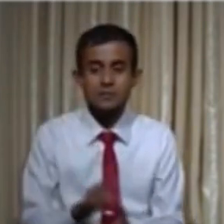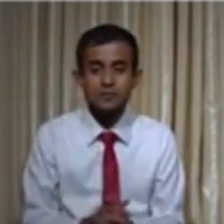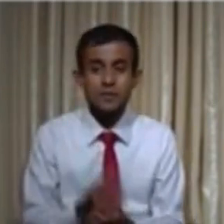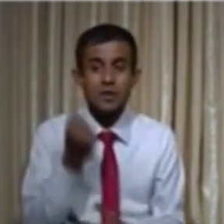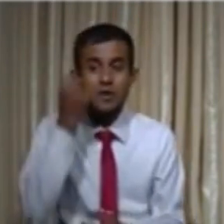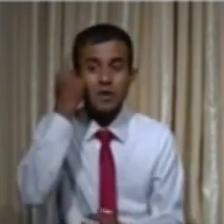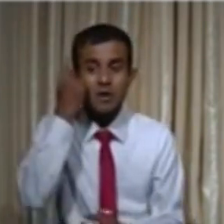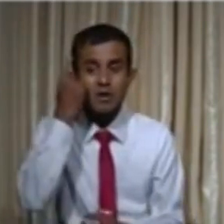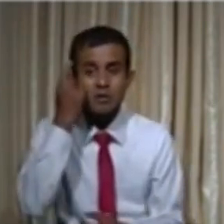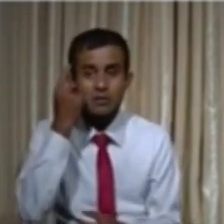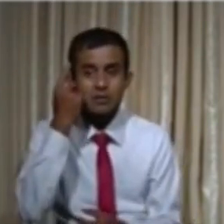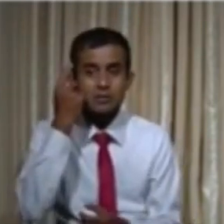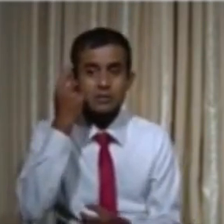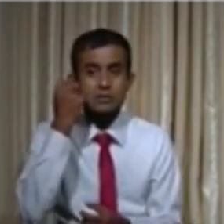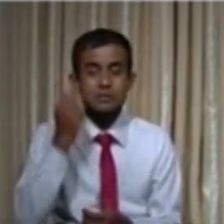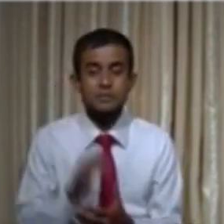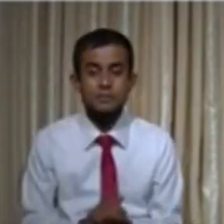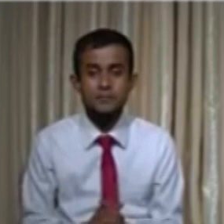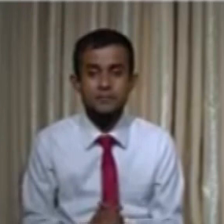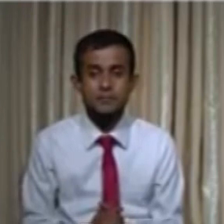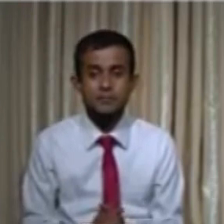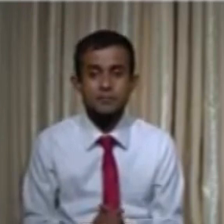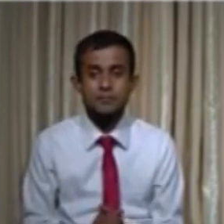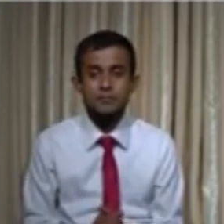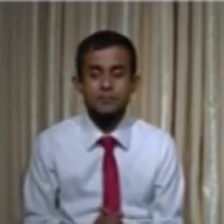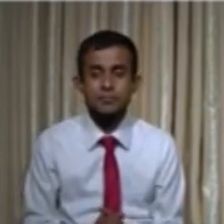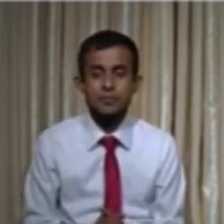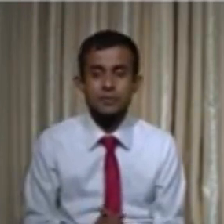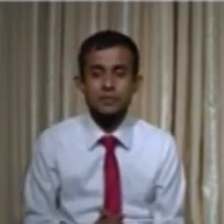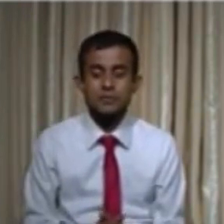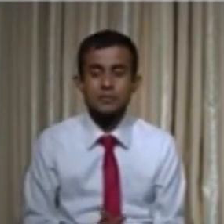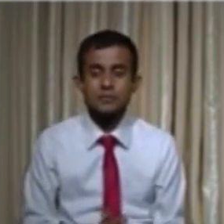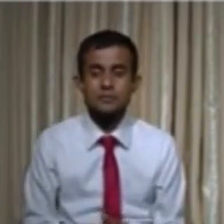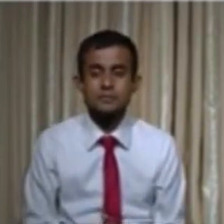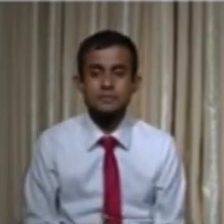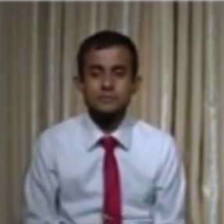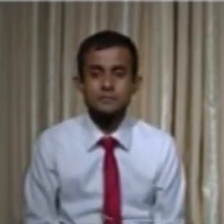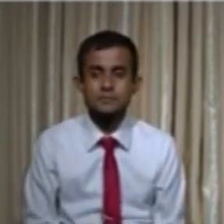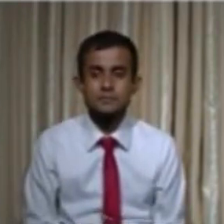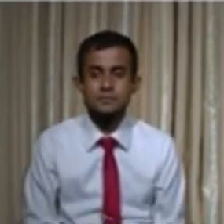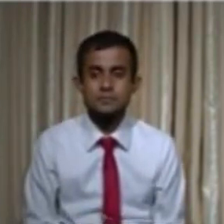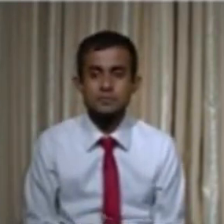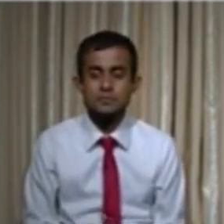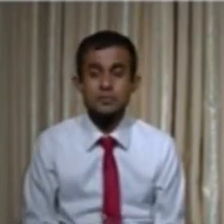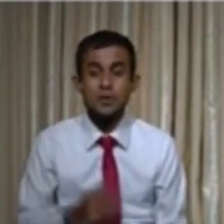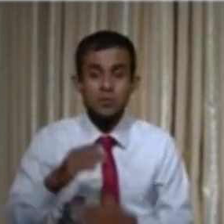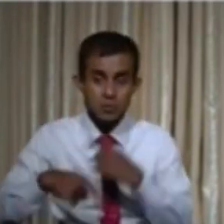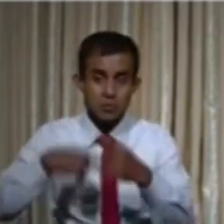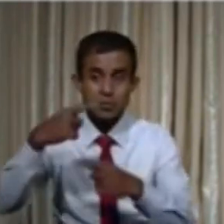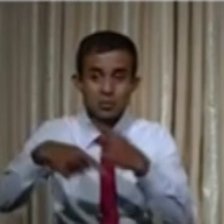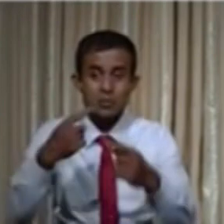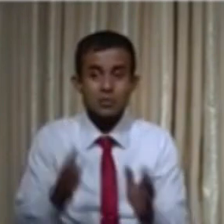extent that it is so indebted to China today that it has allowed China to in fact come into Sri